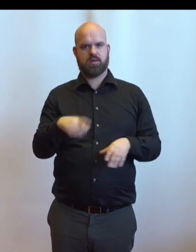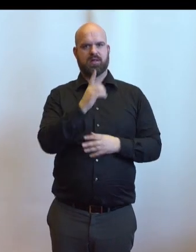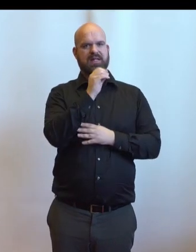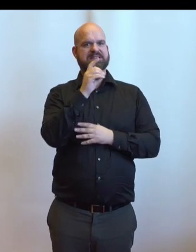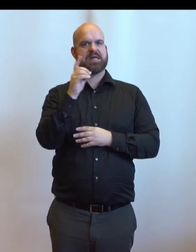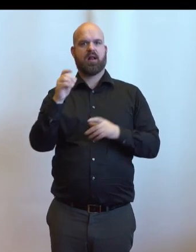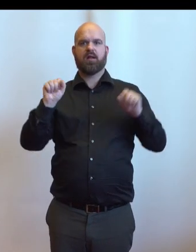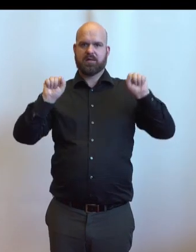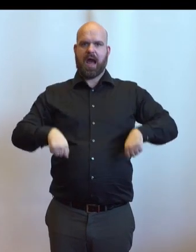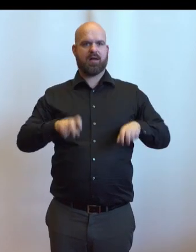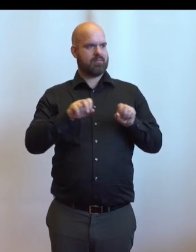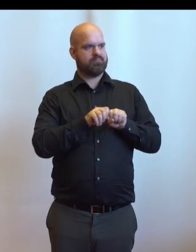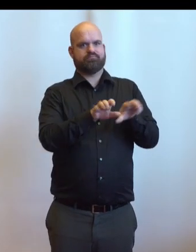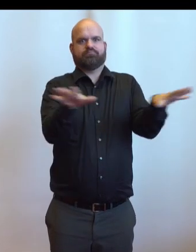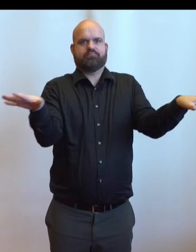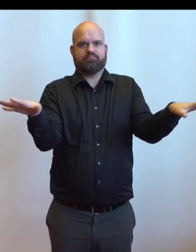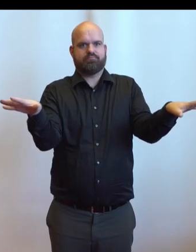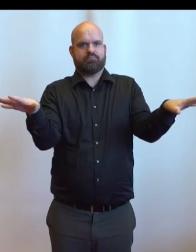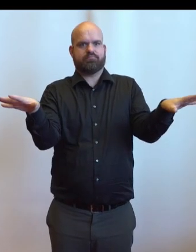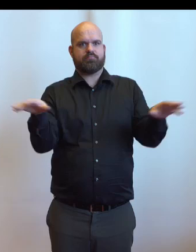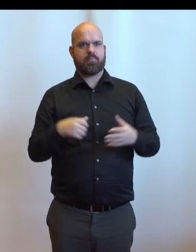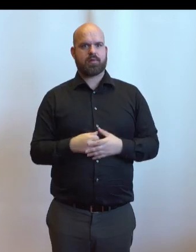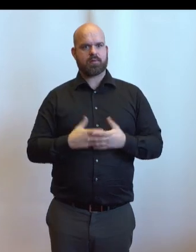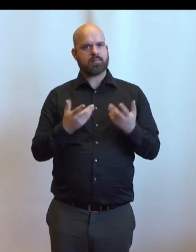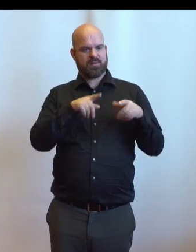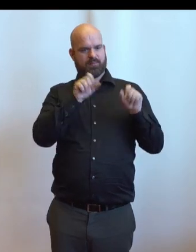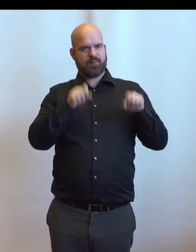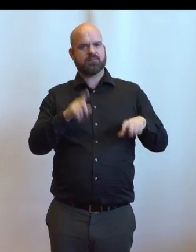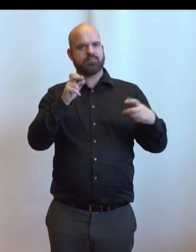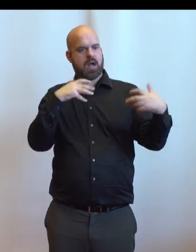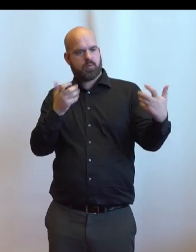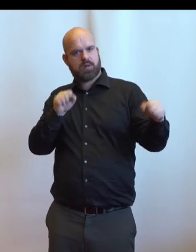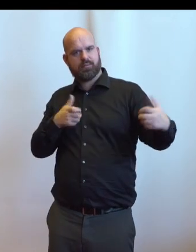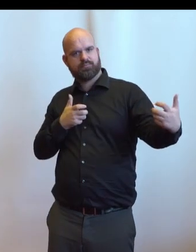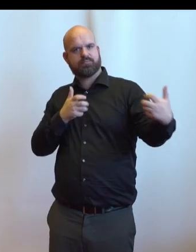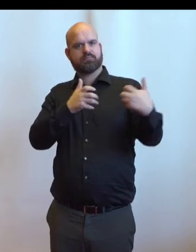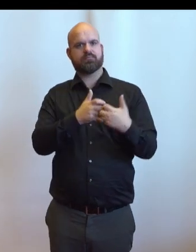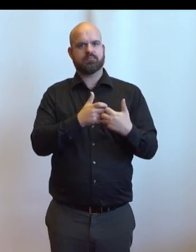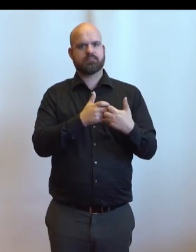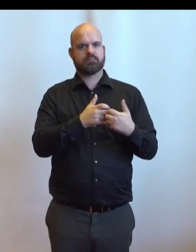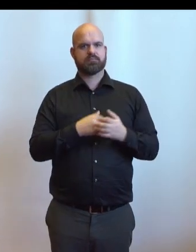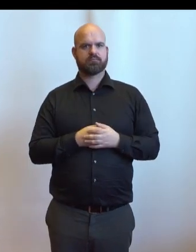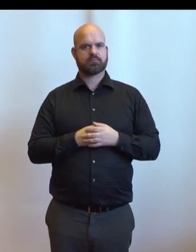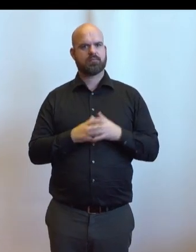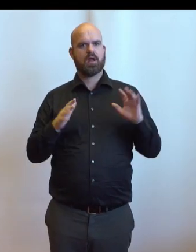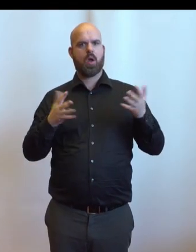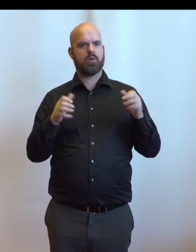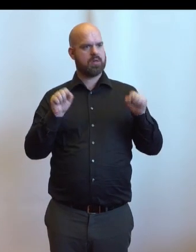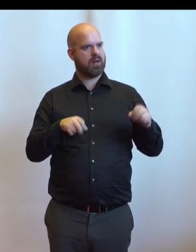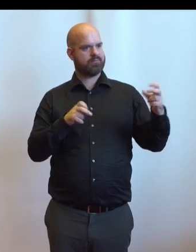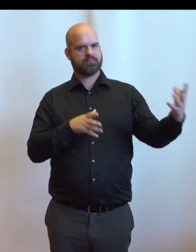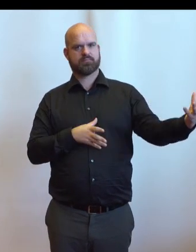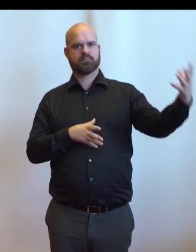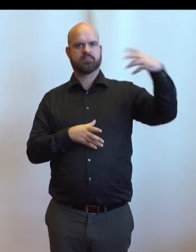compatibility. It's really trying to find a way to engage your employees, your clients,